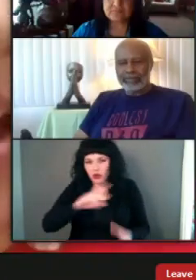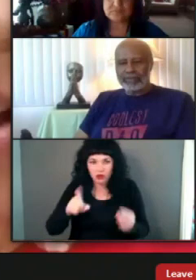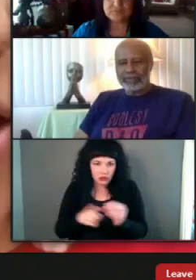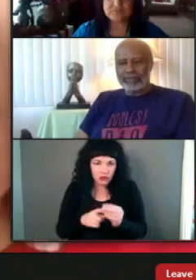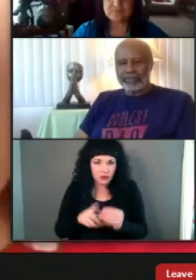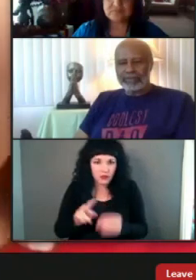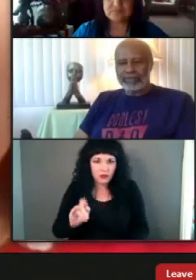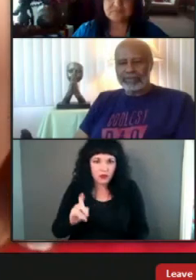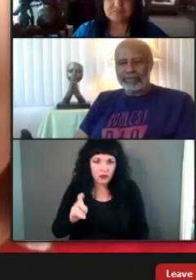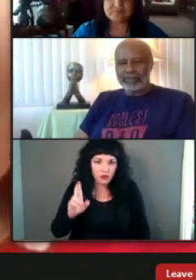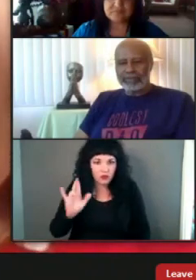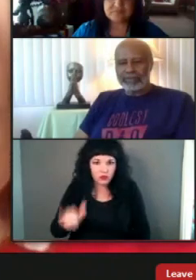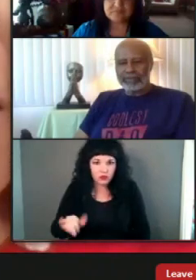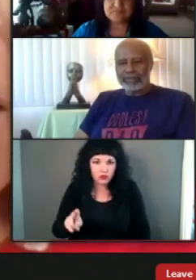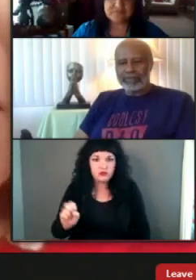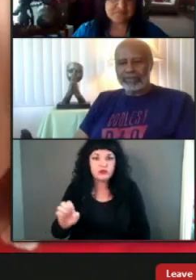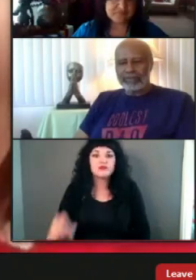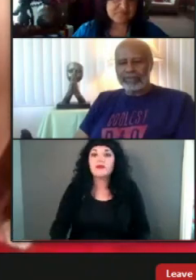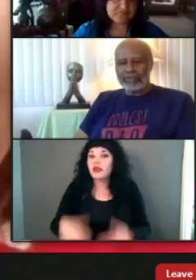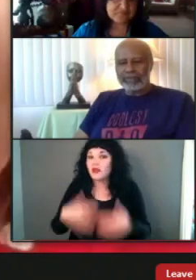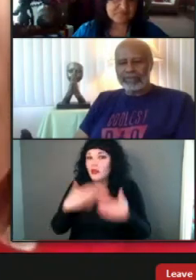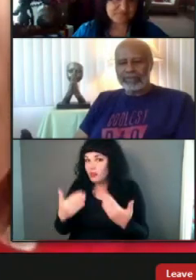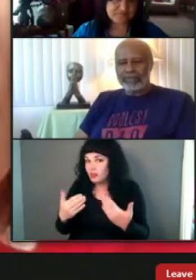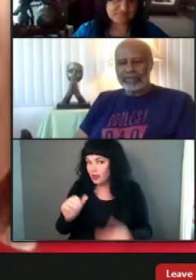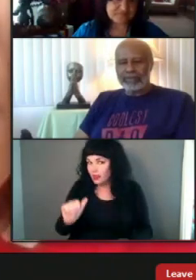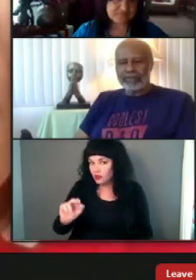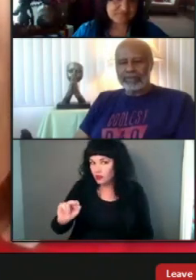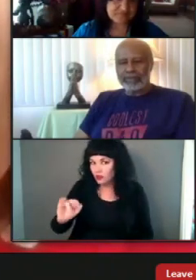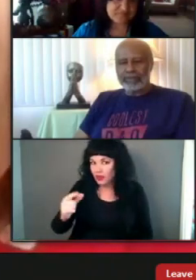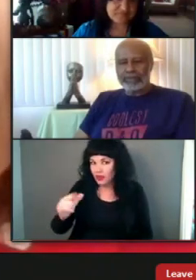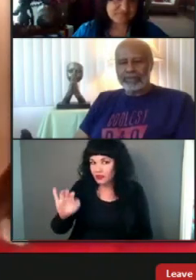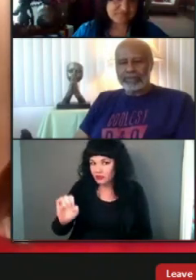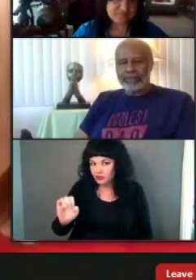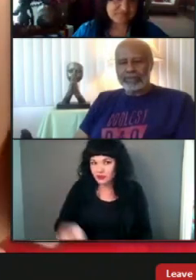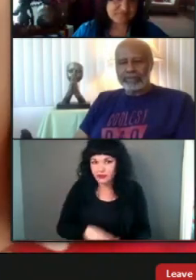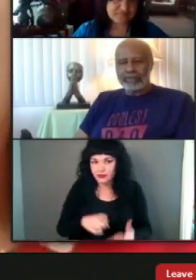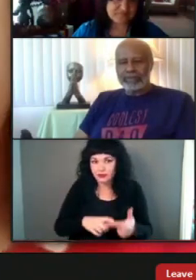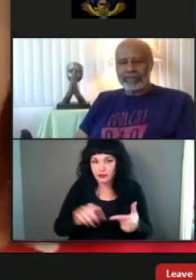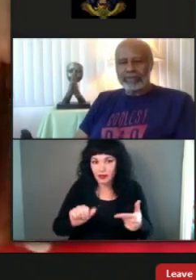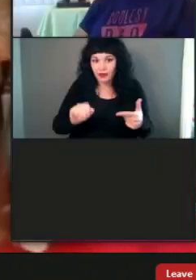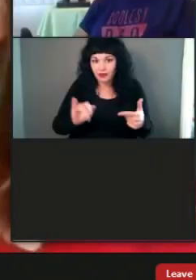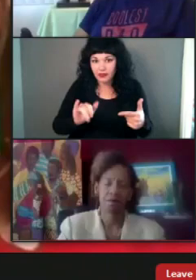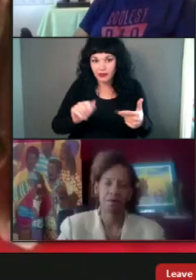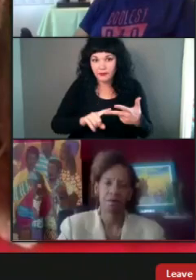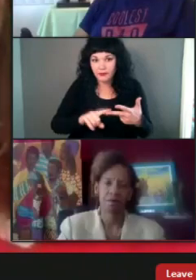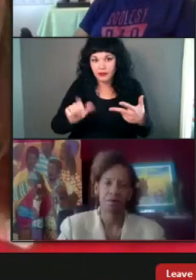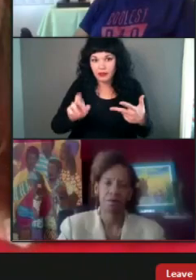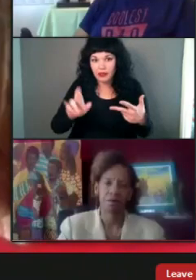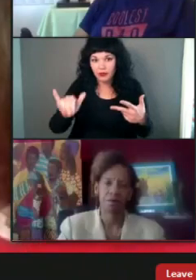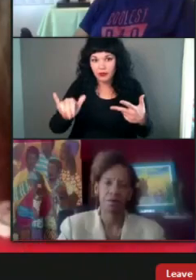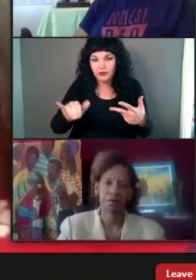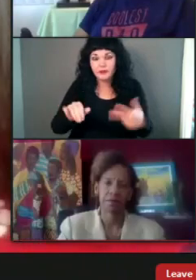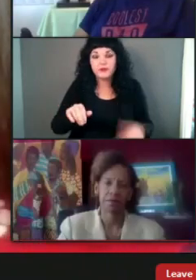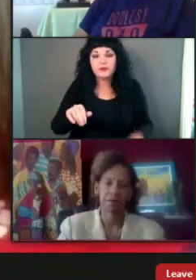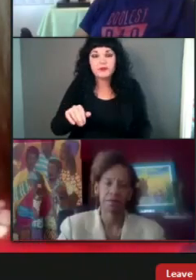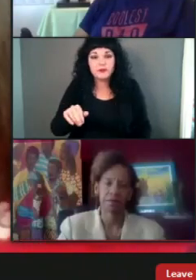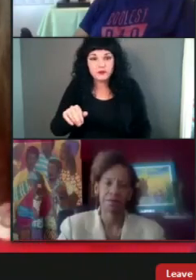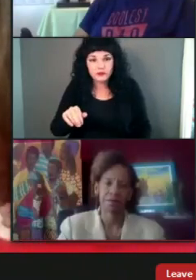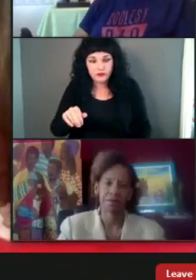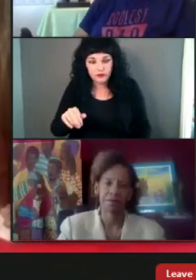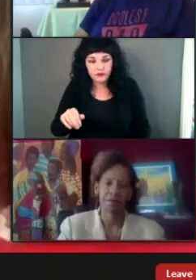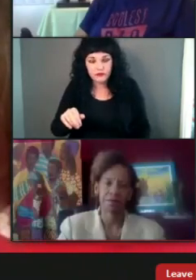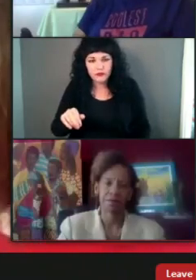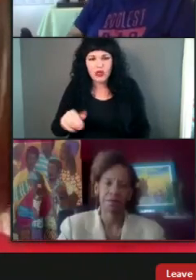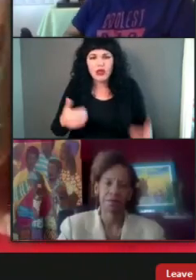Thank you, Angie, Ozzy, and Larry. There's a question related to